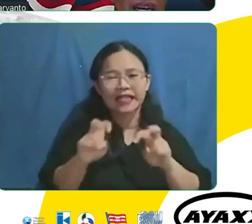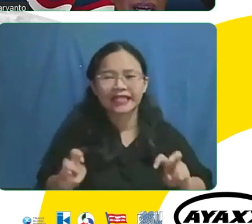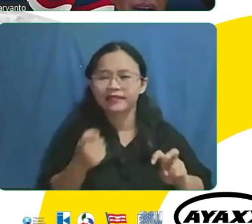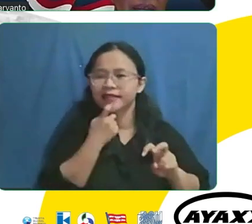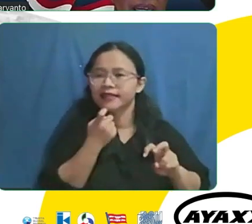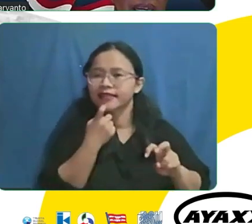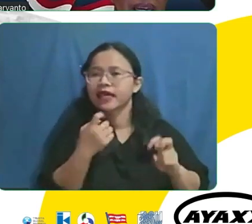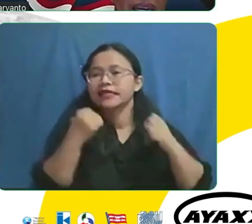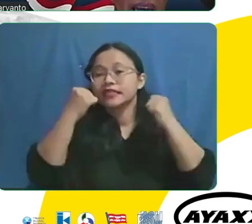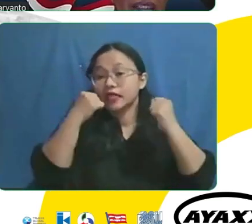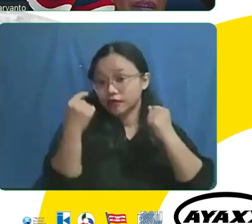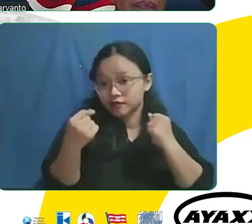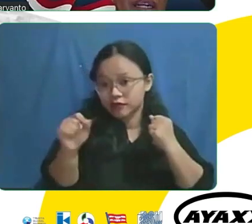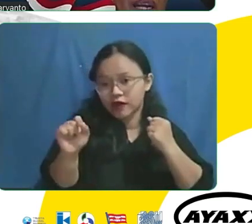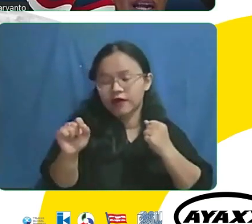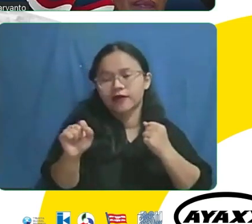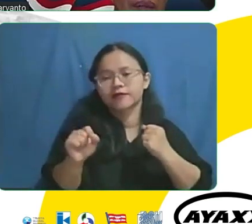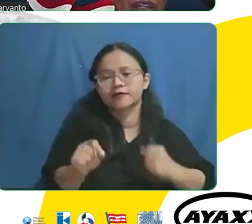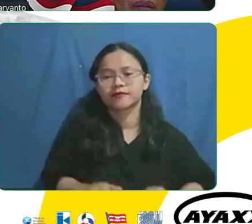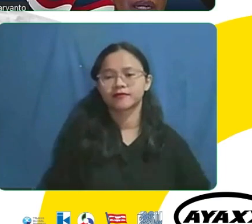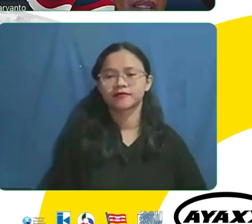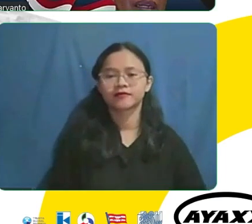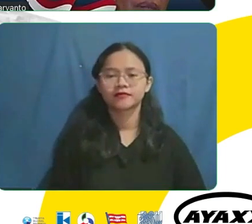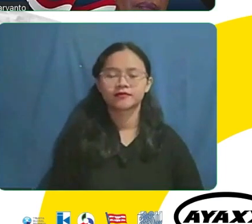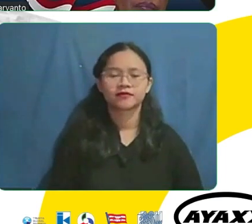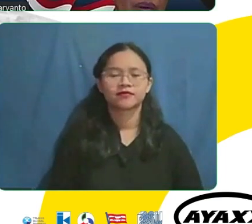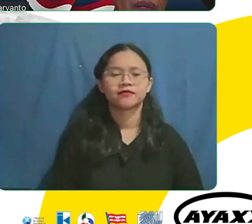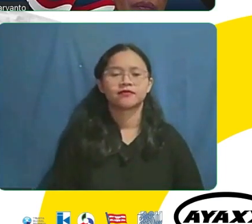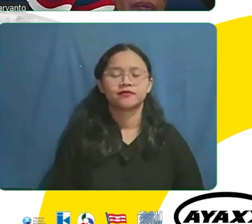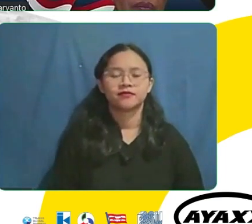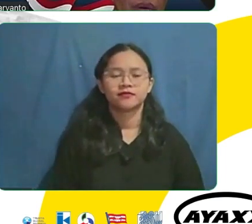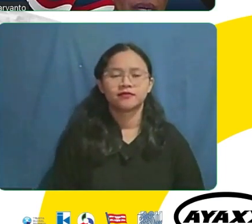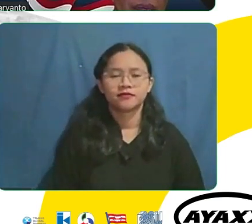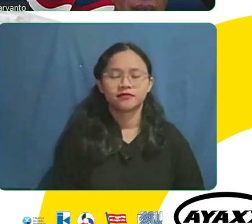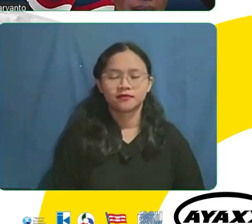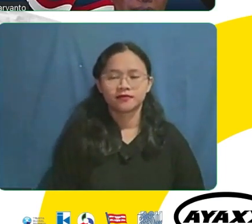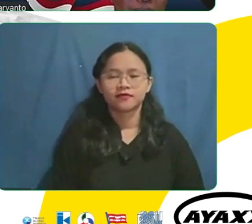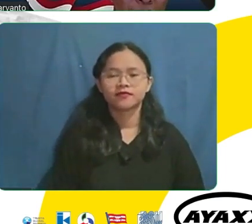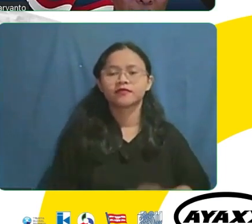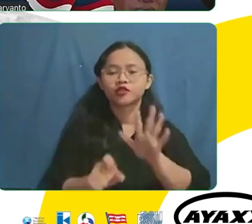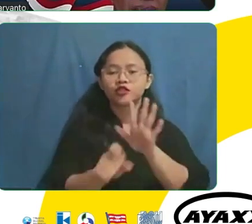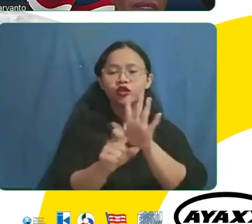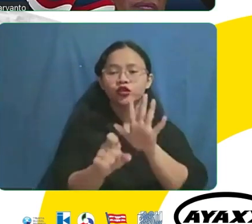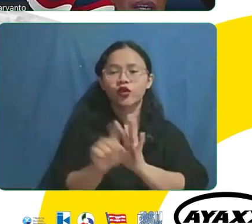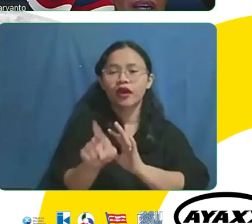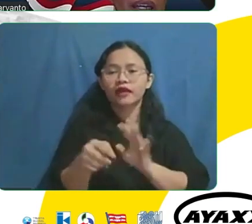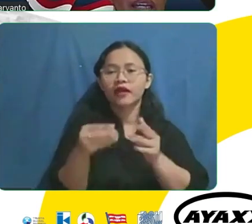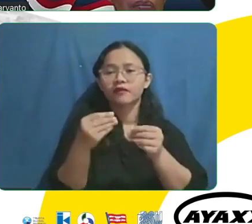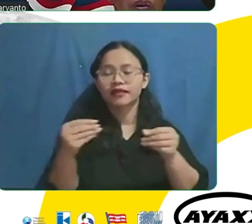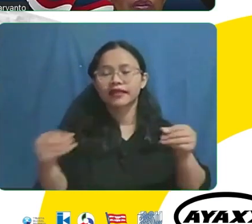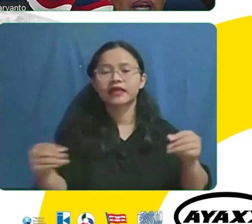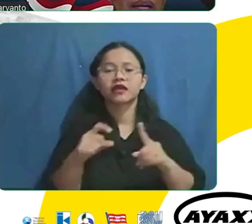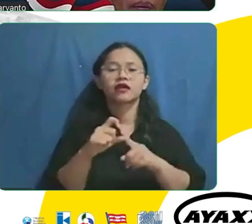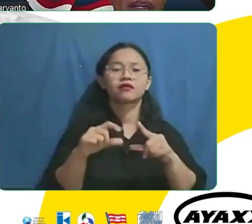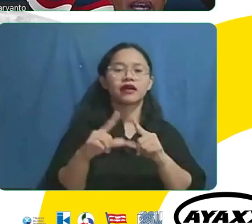with the health discipline, like particulate matter, PM 2.5, PM 2.5, gases